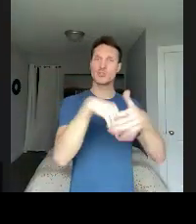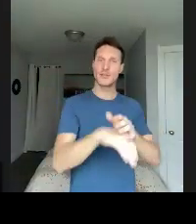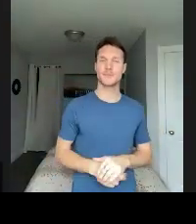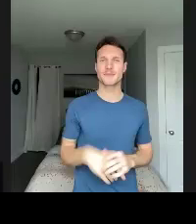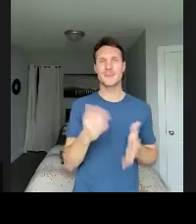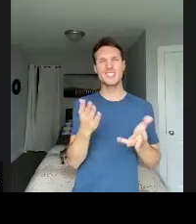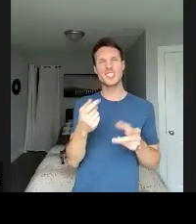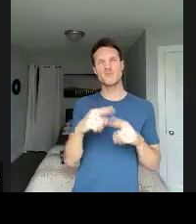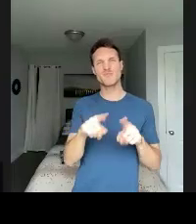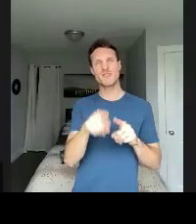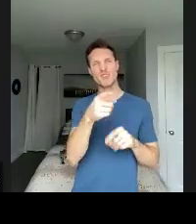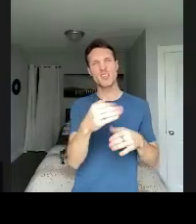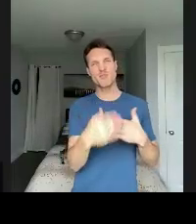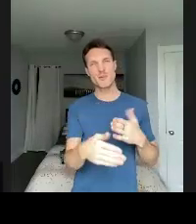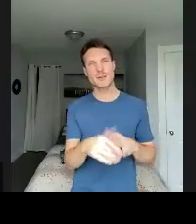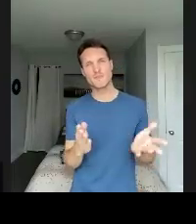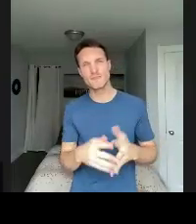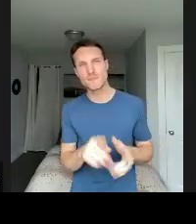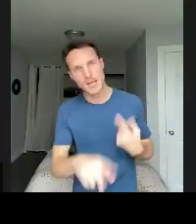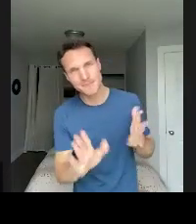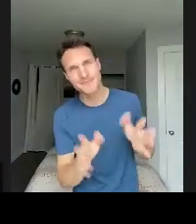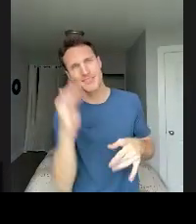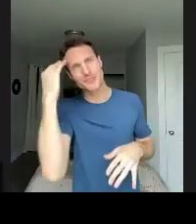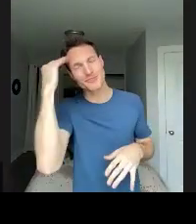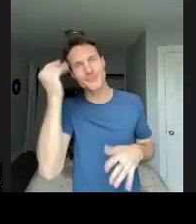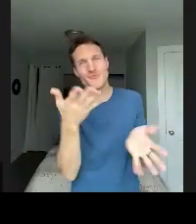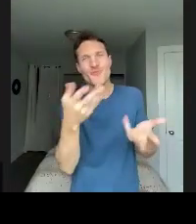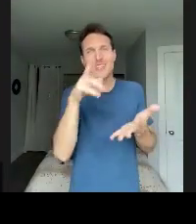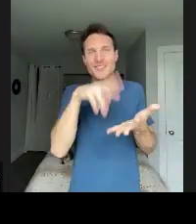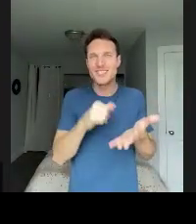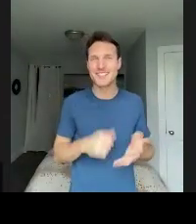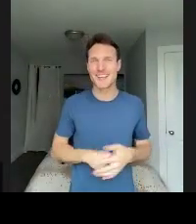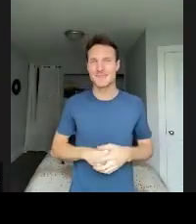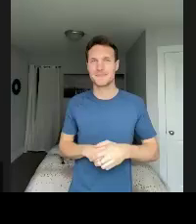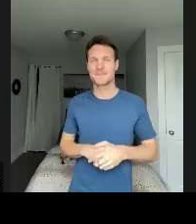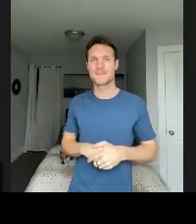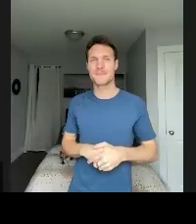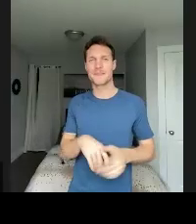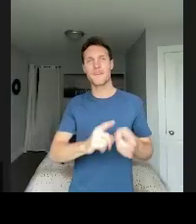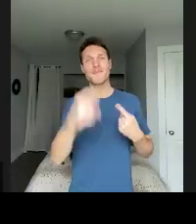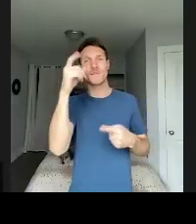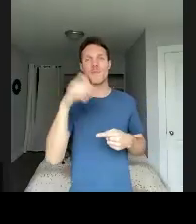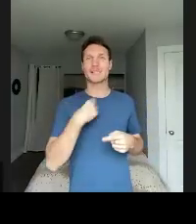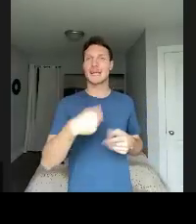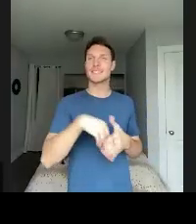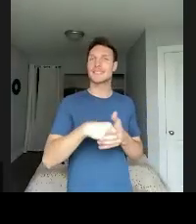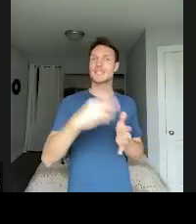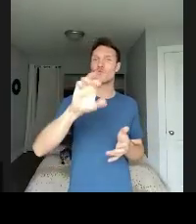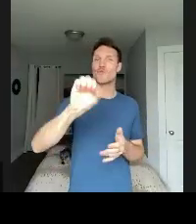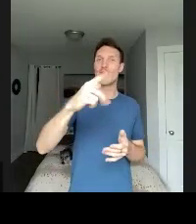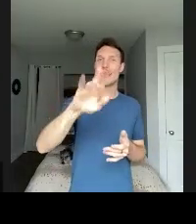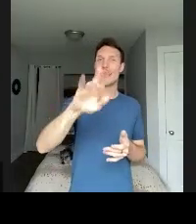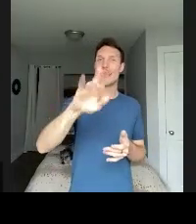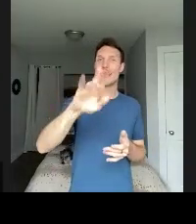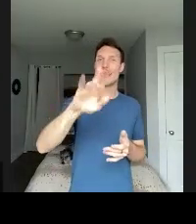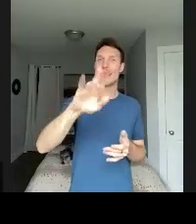it should look like that in general to raise your hand. And for me, that's in the reactions button in my toolbar. So yours